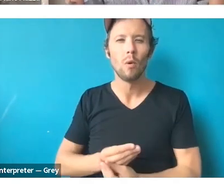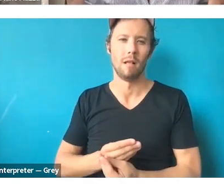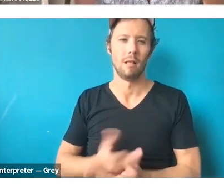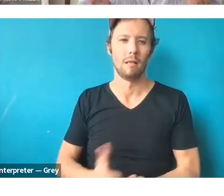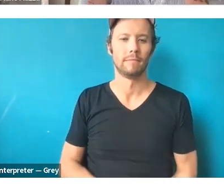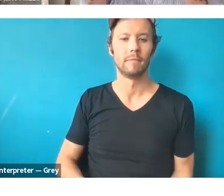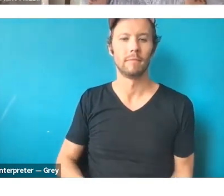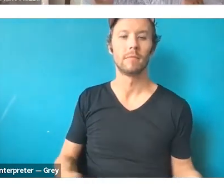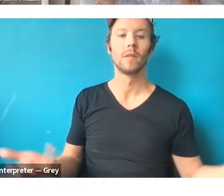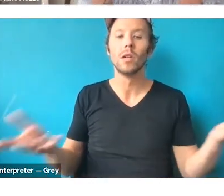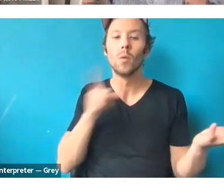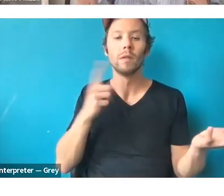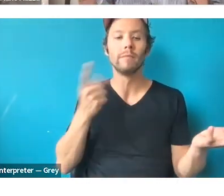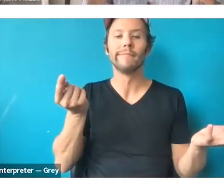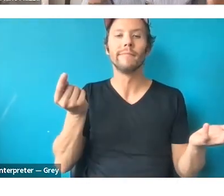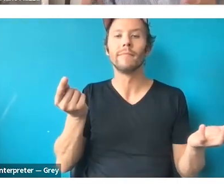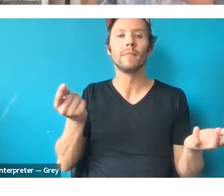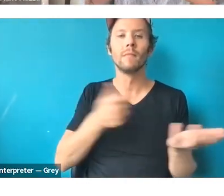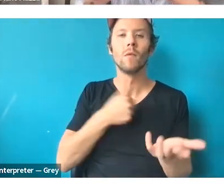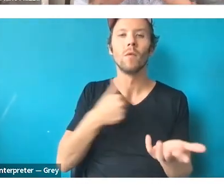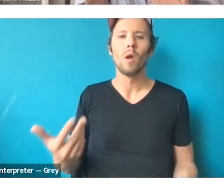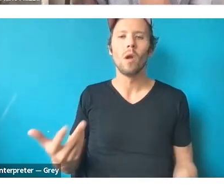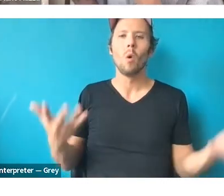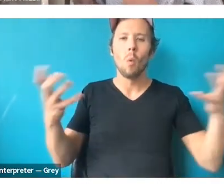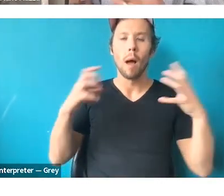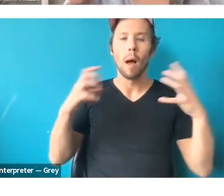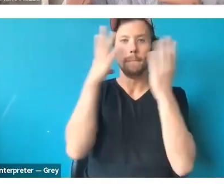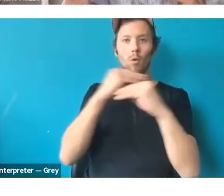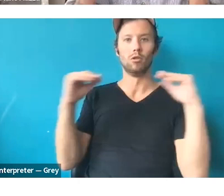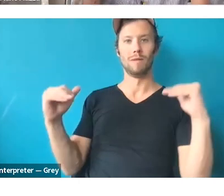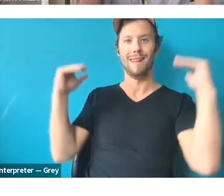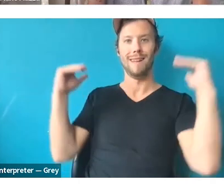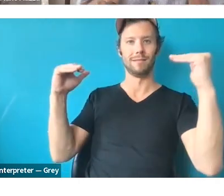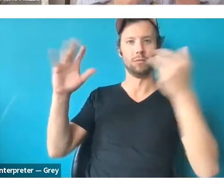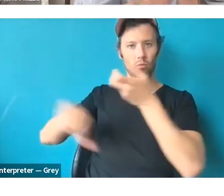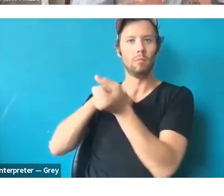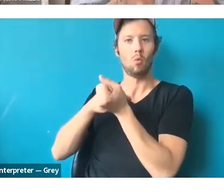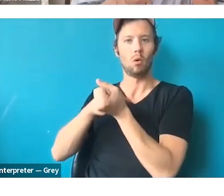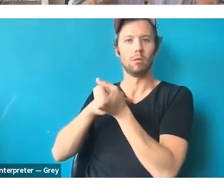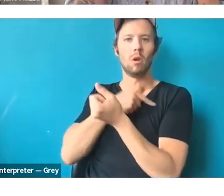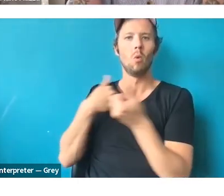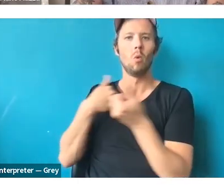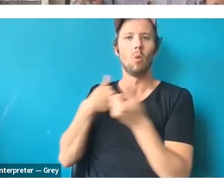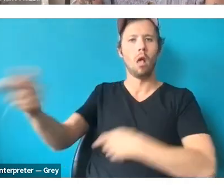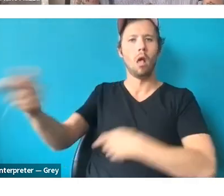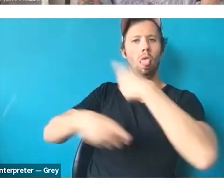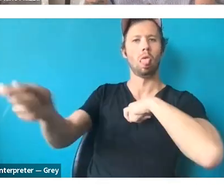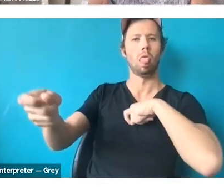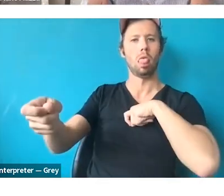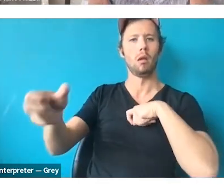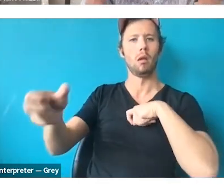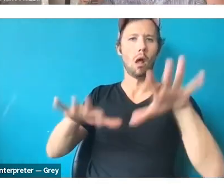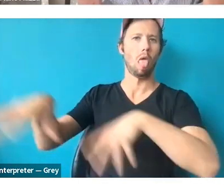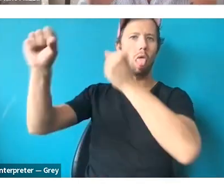enhance and we uplift beauty, right? Like I think something that happens sometimes in the sustainable community, is that we forget that if you